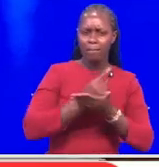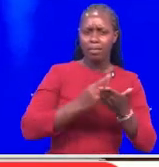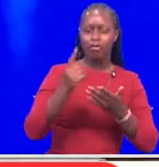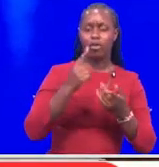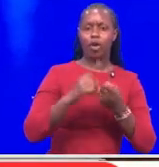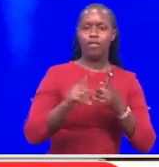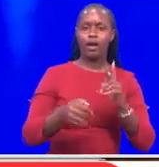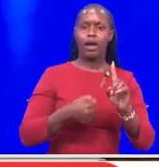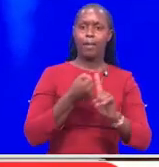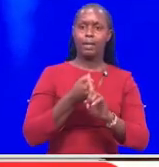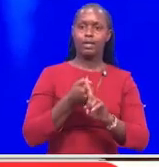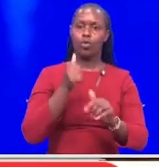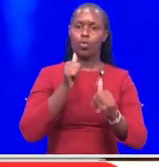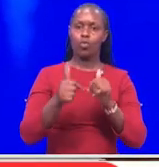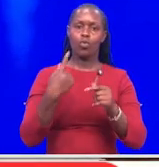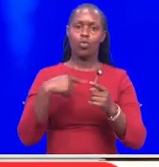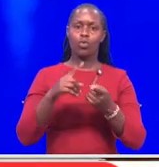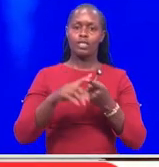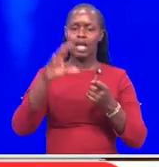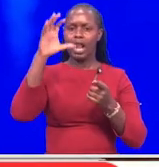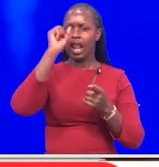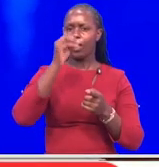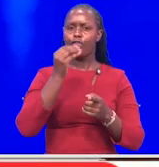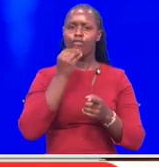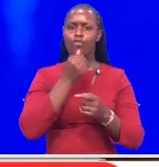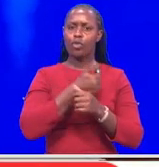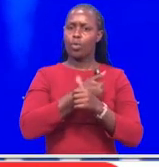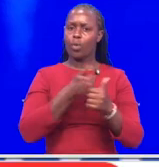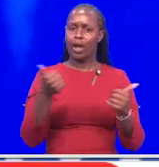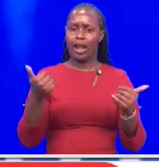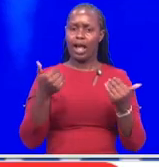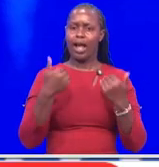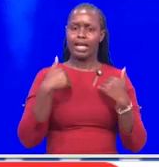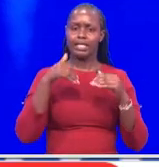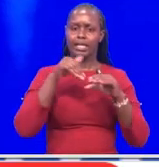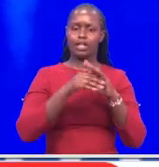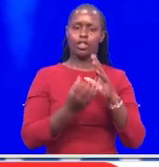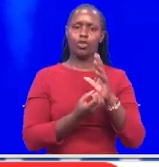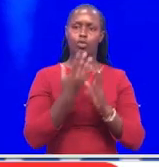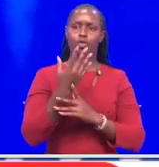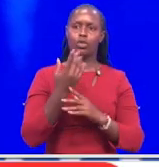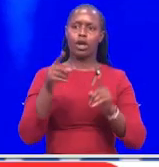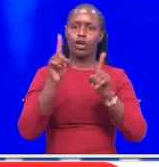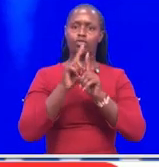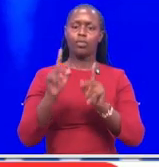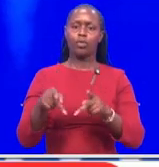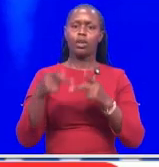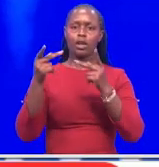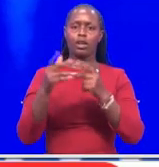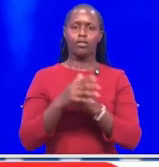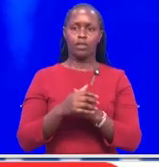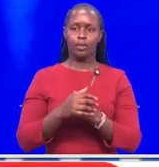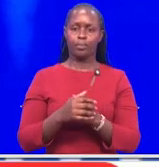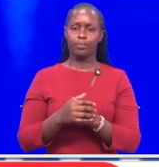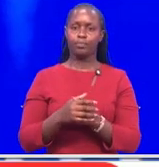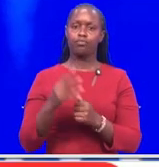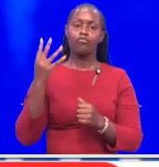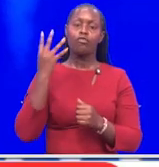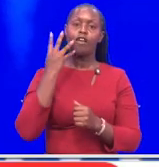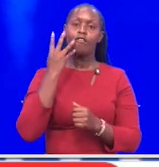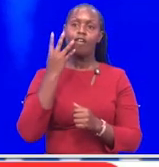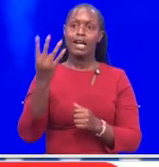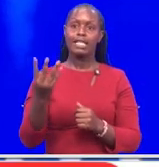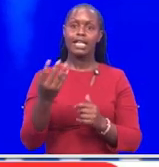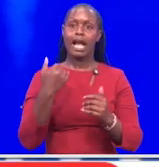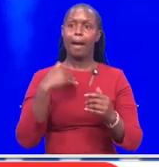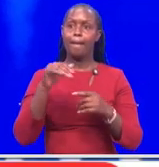that malnutrition has on the country's growth and productivity. Over 400 public health officers have been trained and accredited